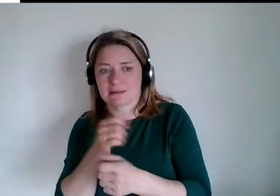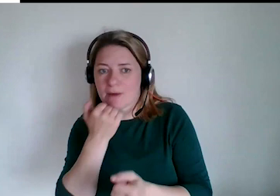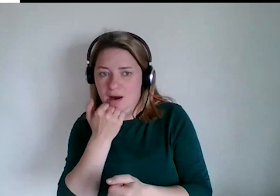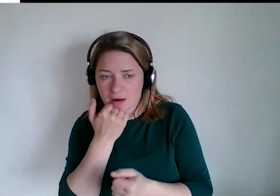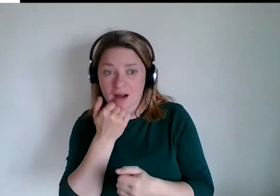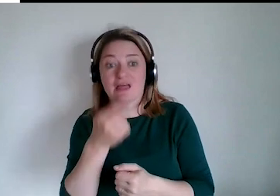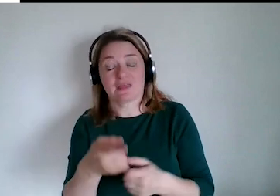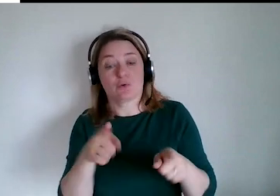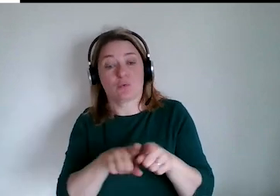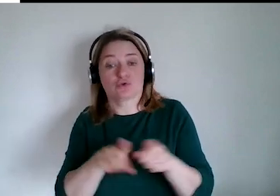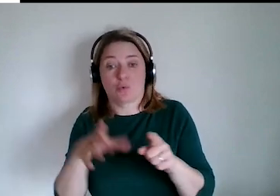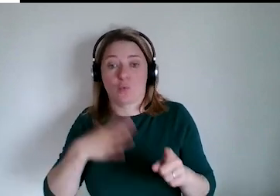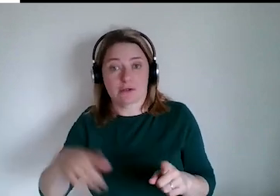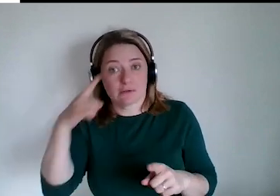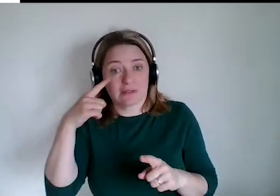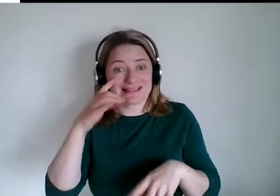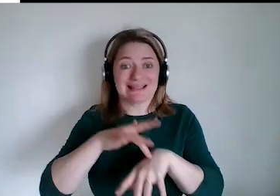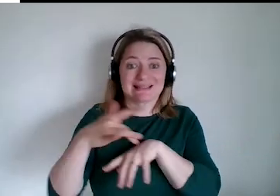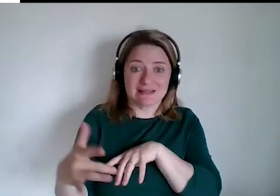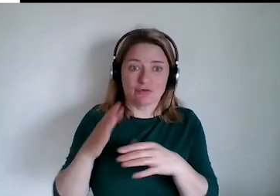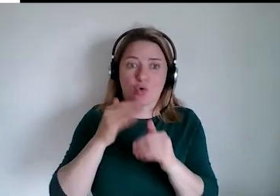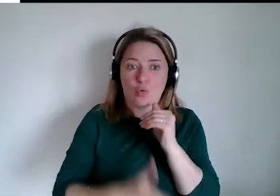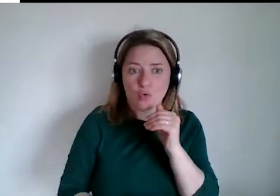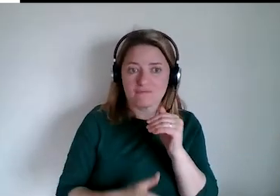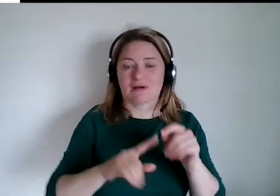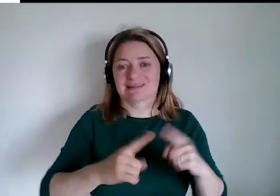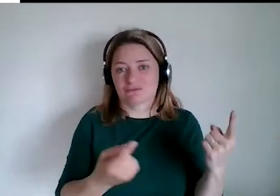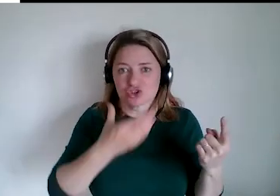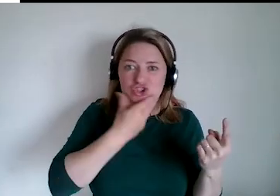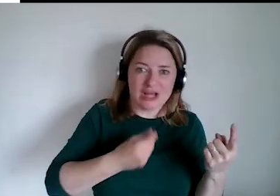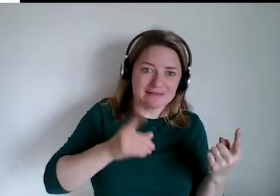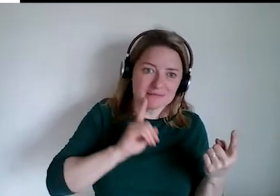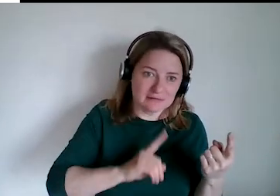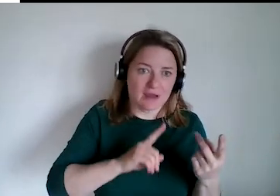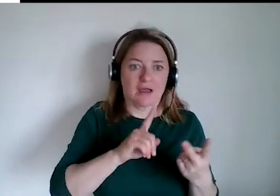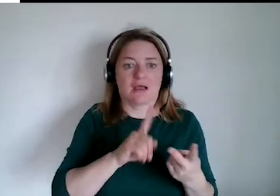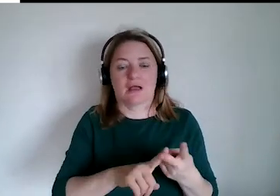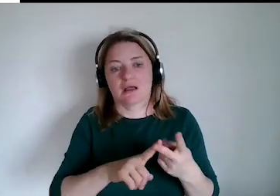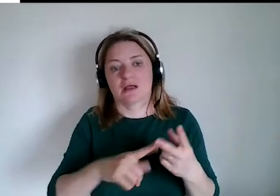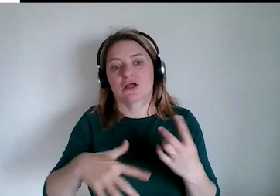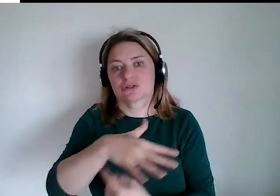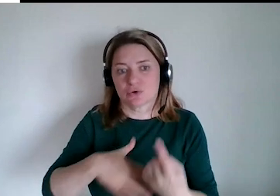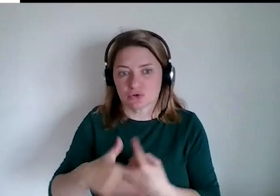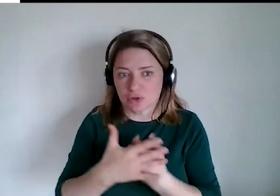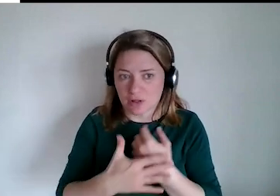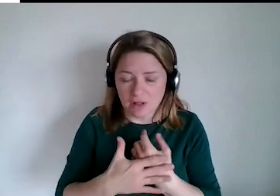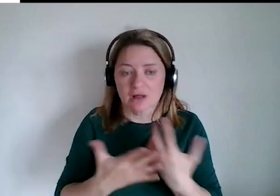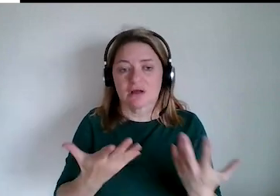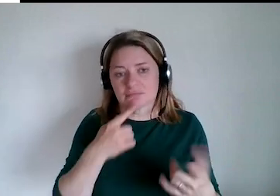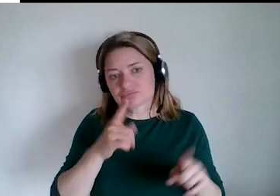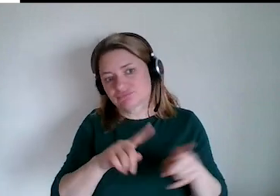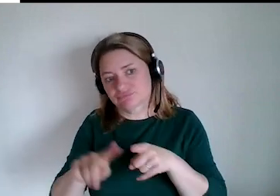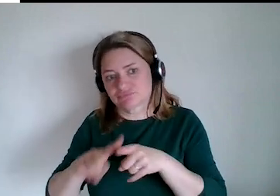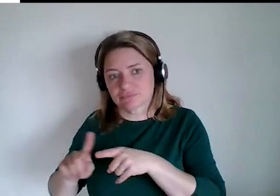look at the sensitivity of the different selection measures to things like gender, socioeconomic status, that sort of thing. Because again, there's implications for widening access, for discrimination and that sort of